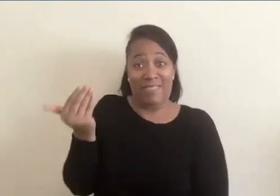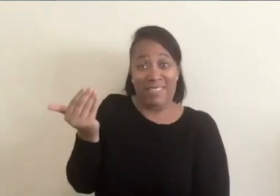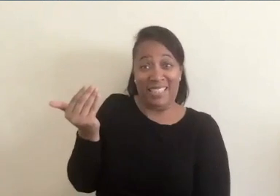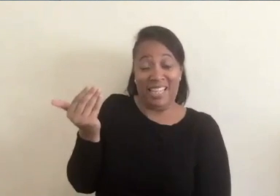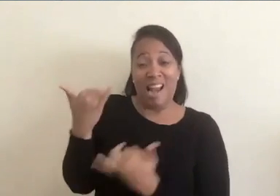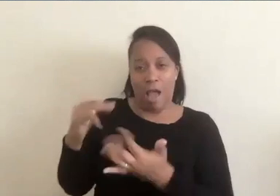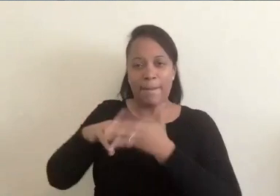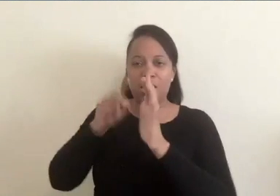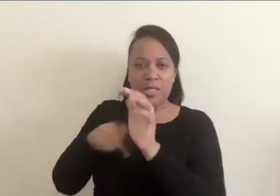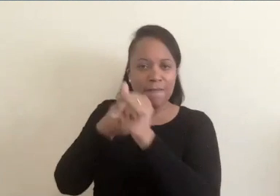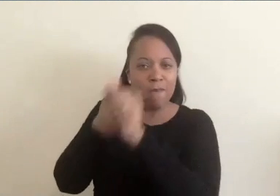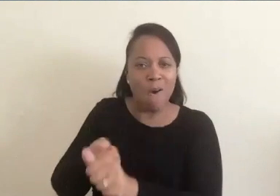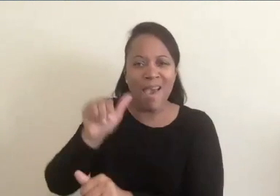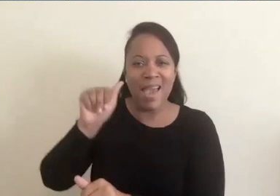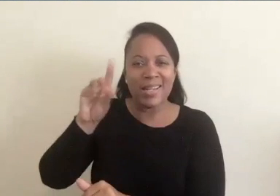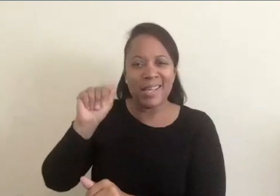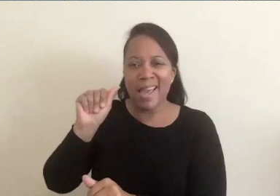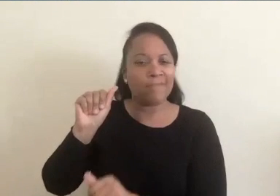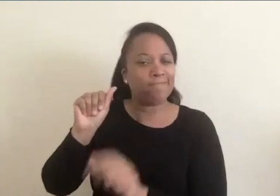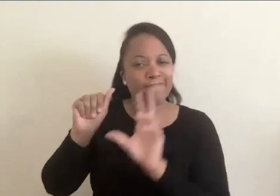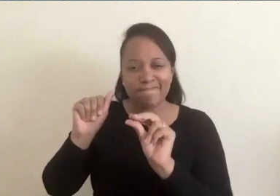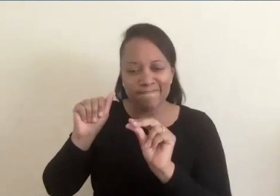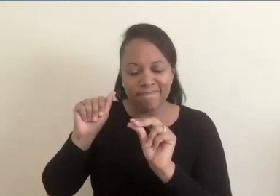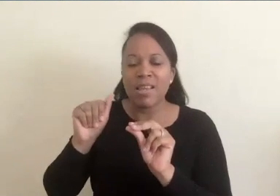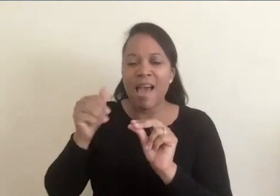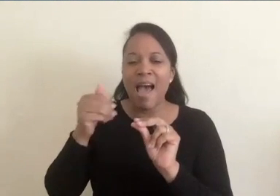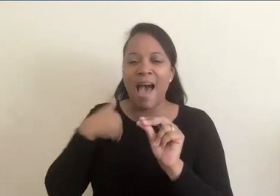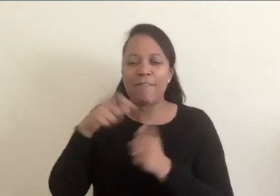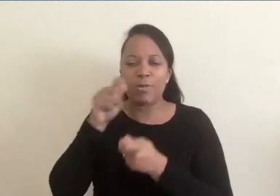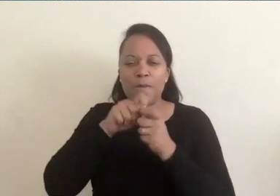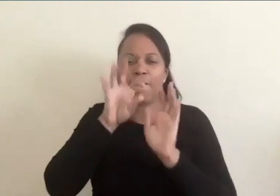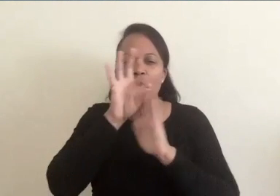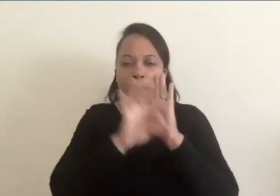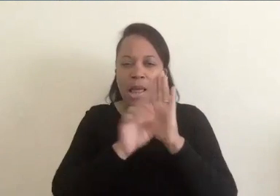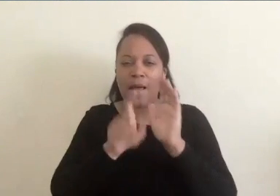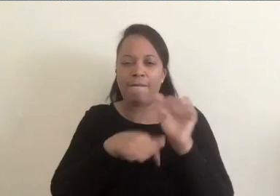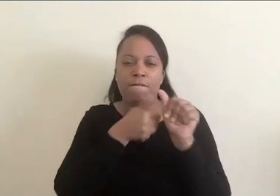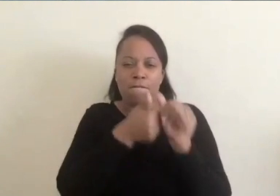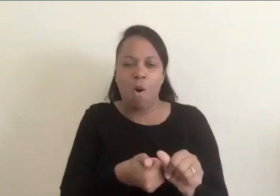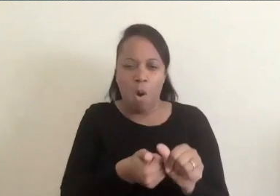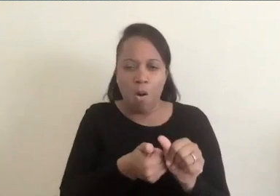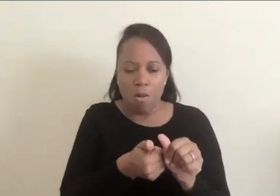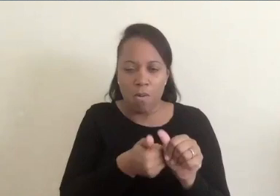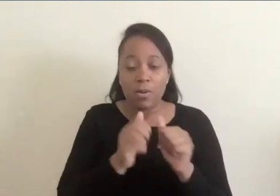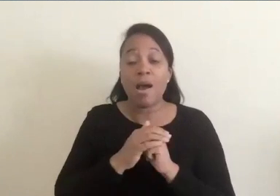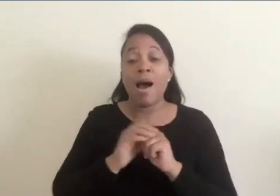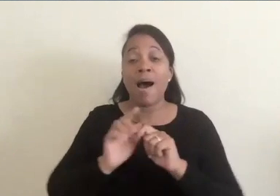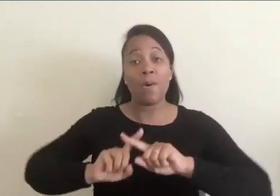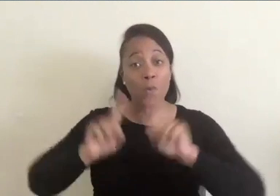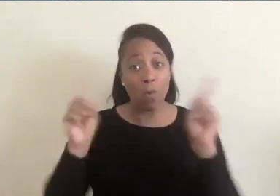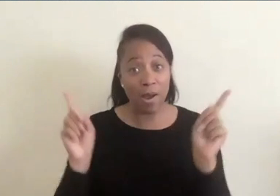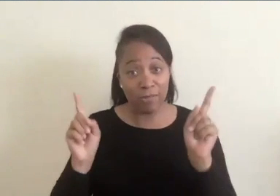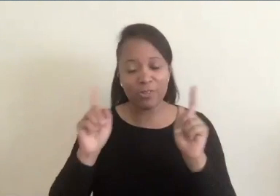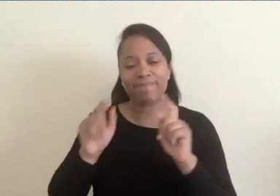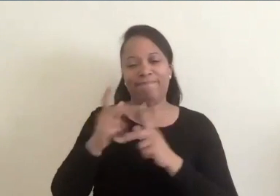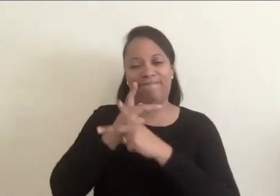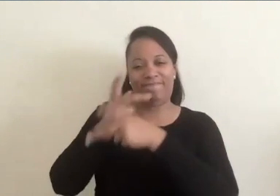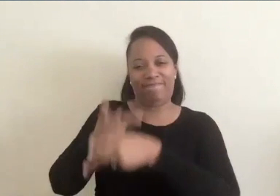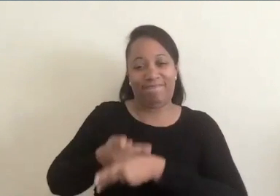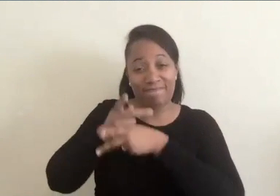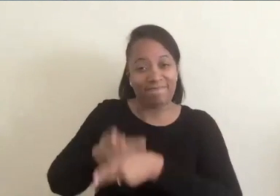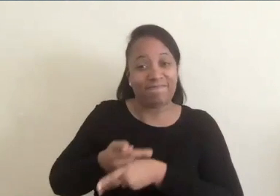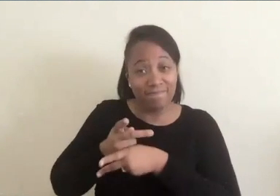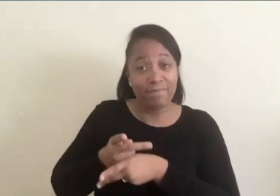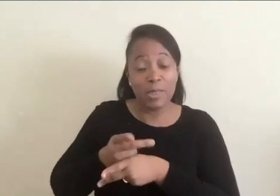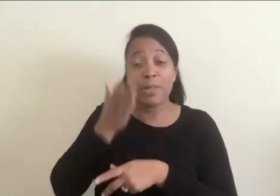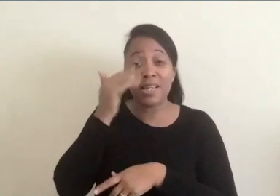subject to the ADA on the first day. There's a formula here. What's interesting though is you have to be careful that even